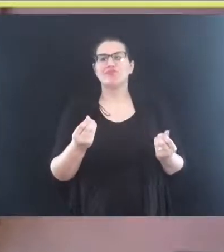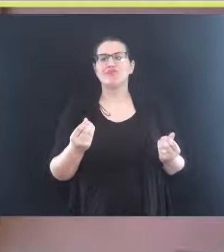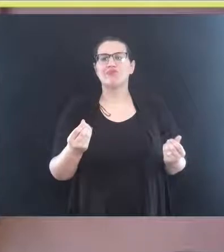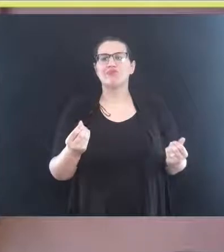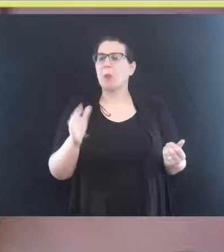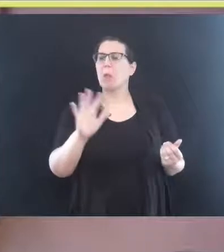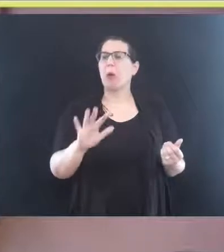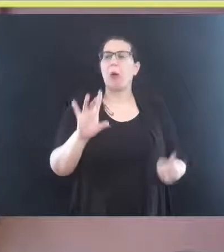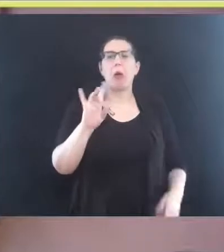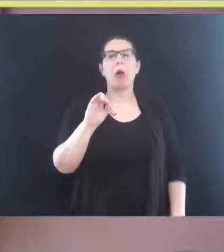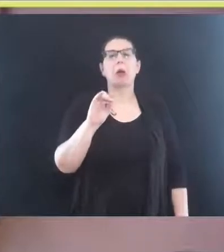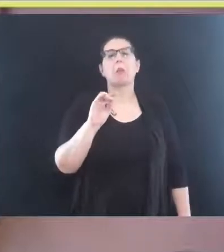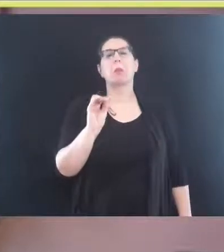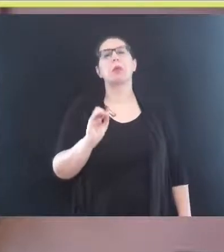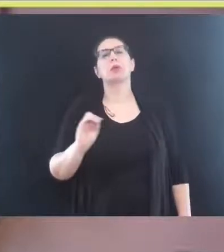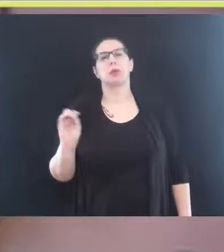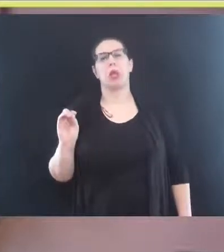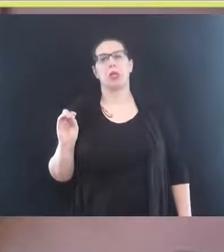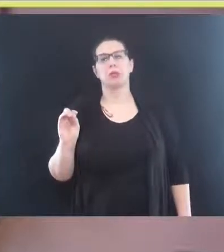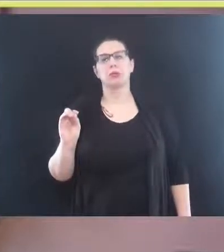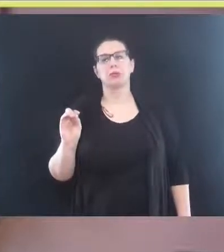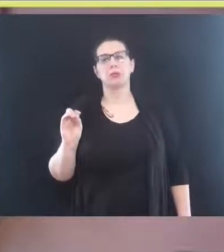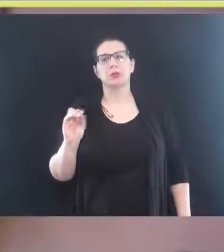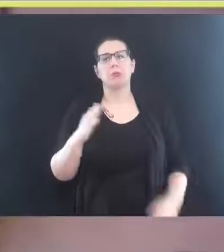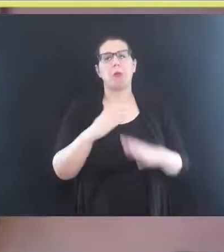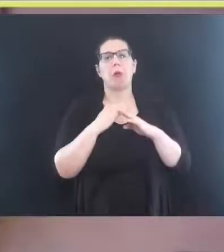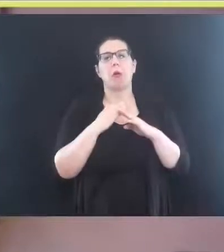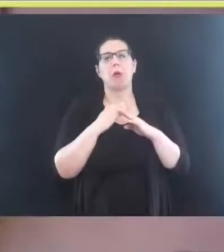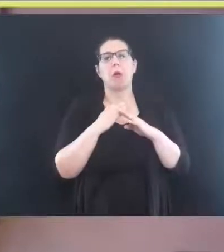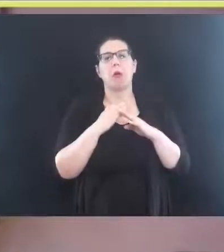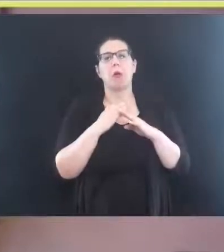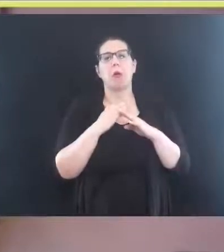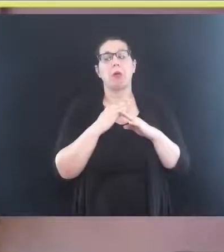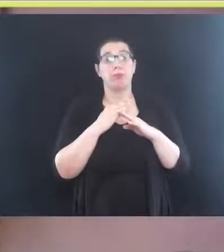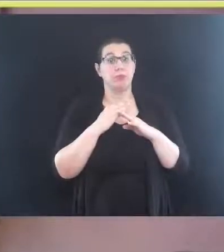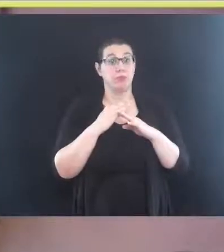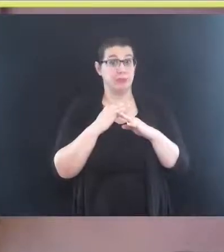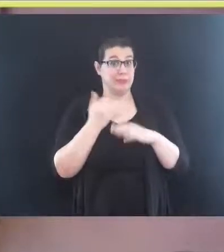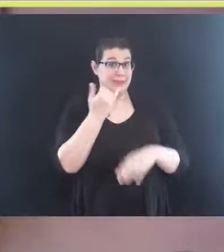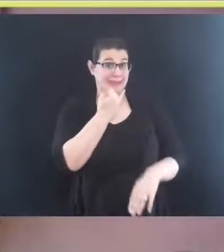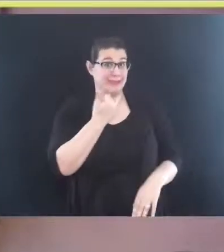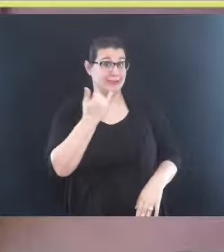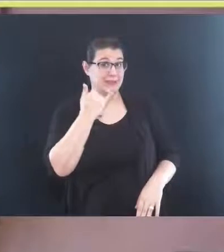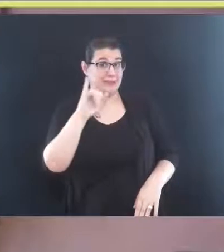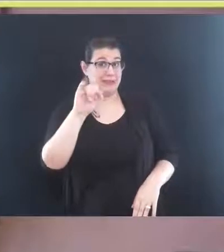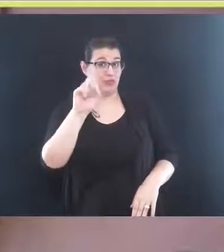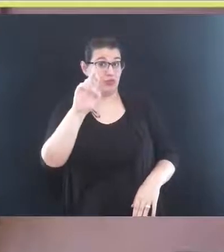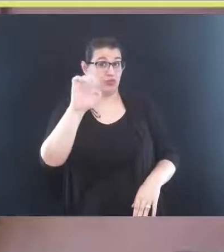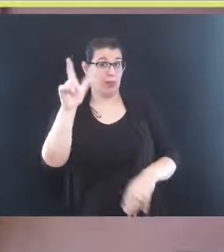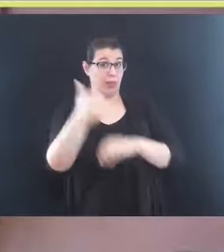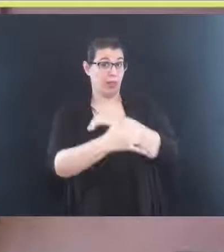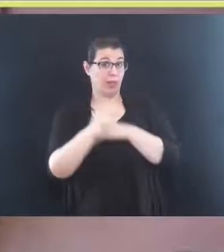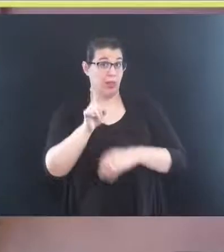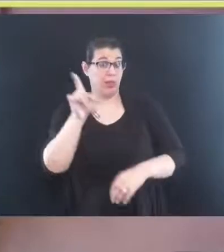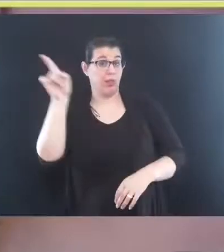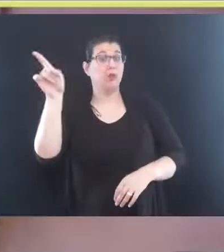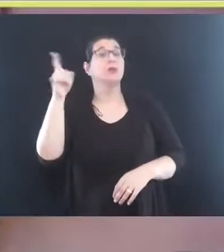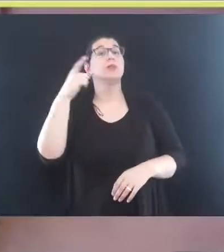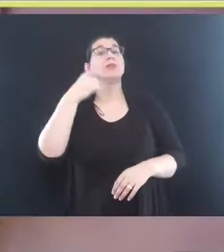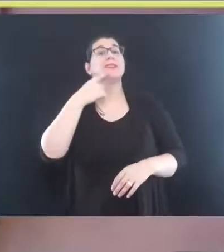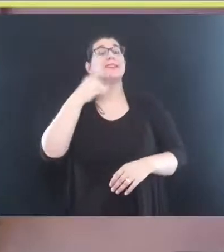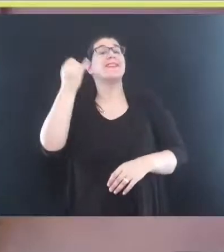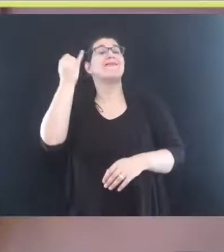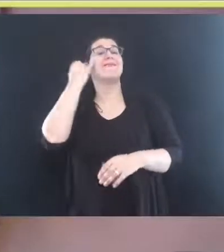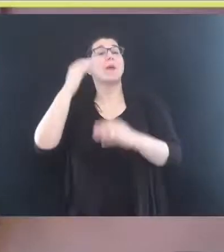or so blocking infection. And data from Israel using Pfizer showed that people that were over 65 years